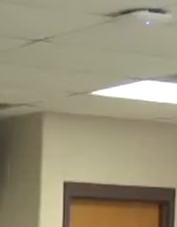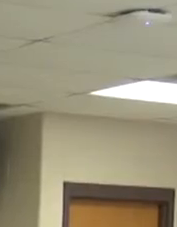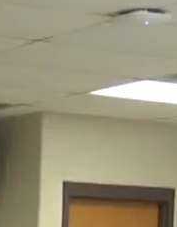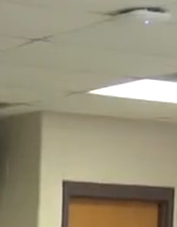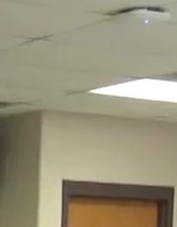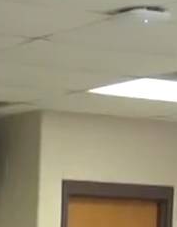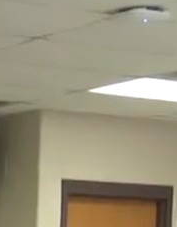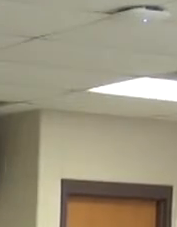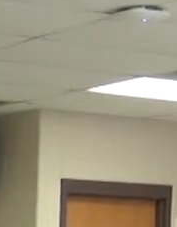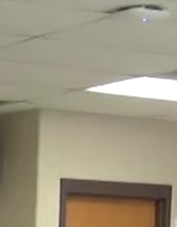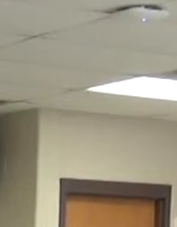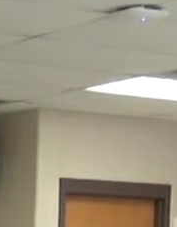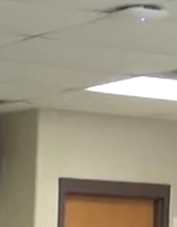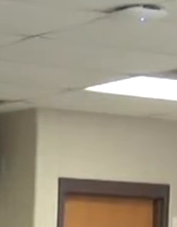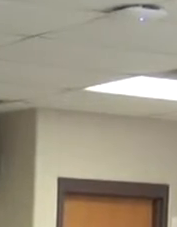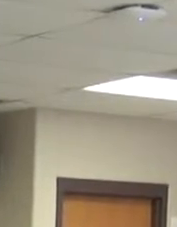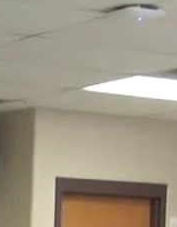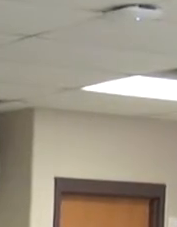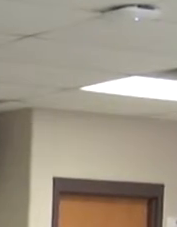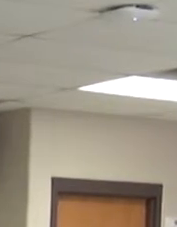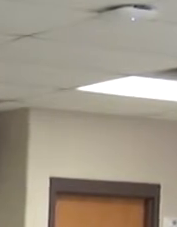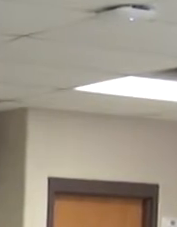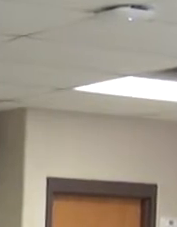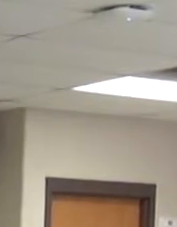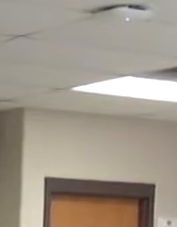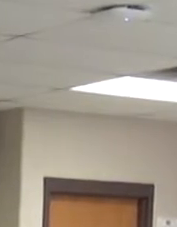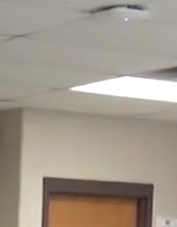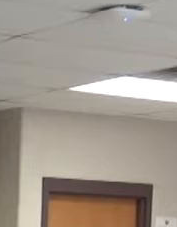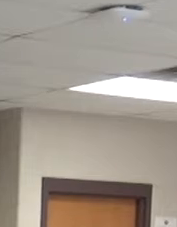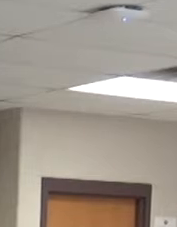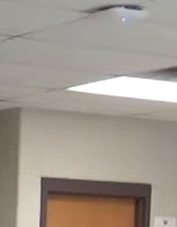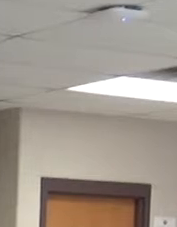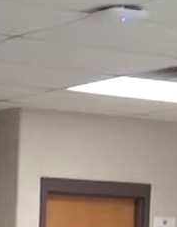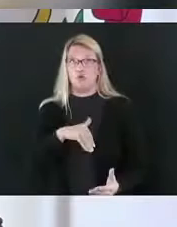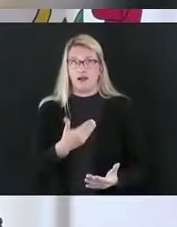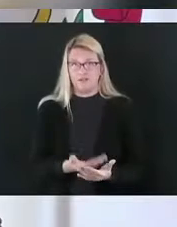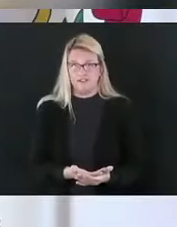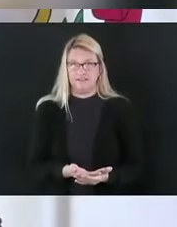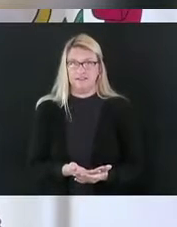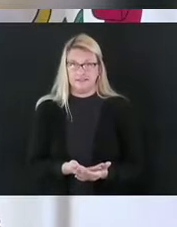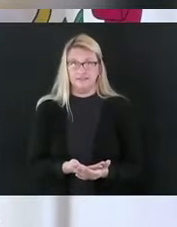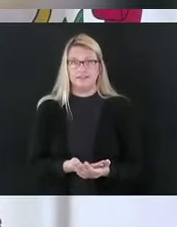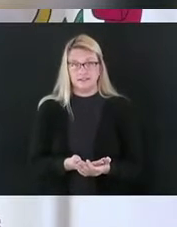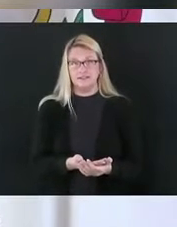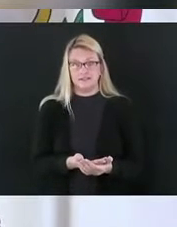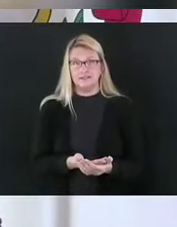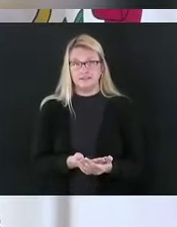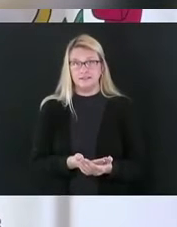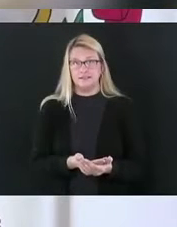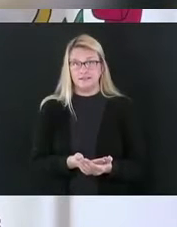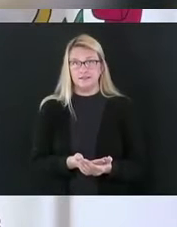There is no question that for many families, the abrupt shift out of the classroom and onto the internet created